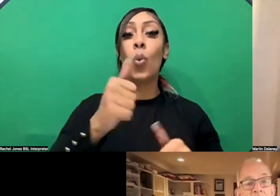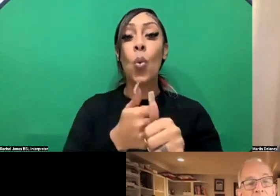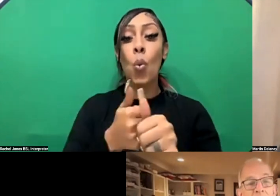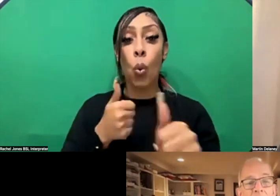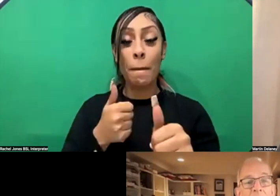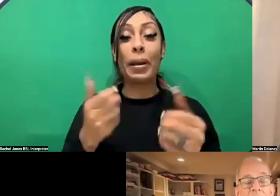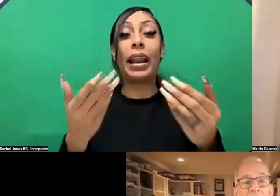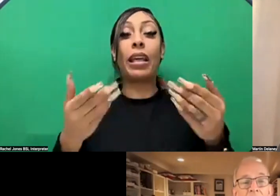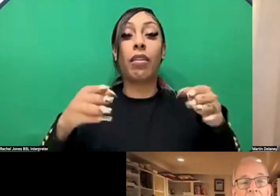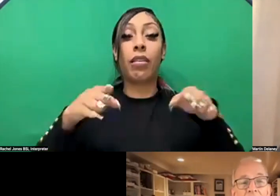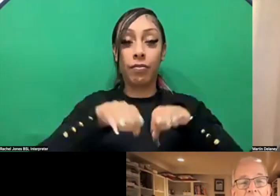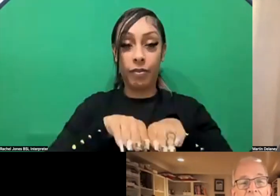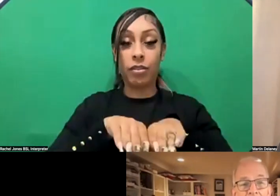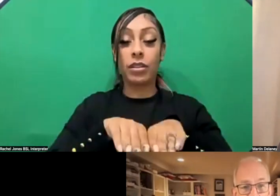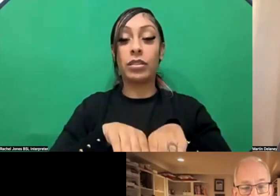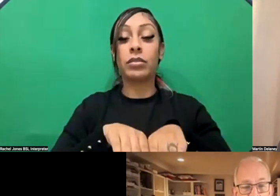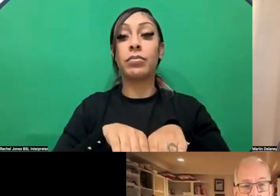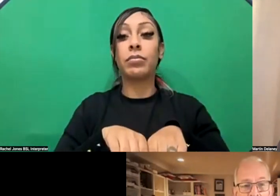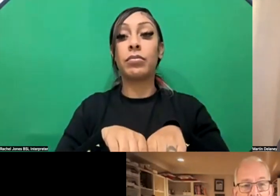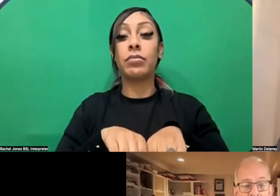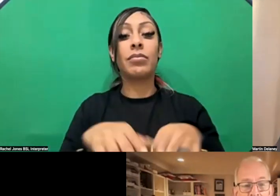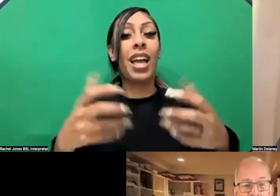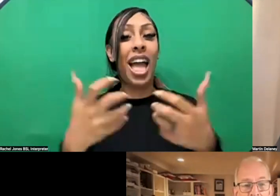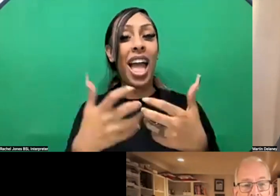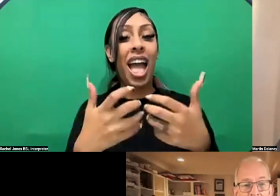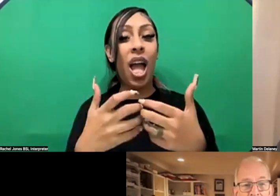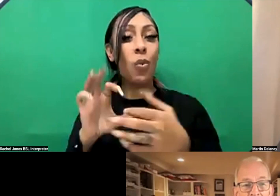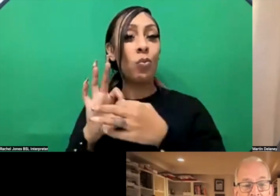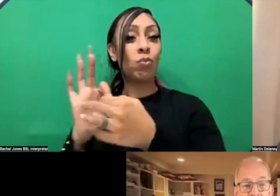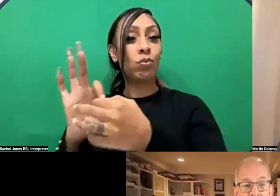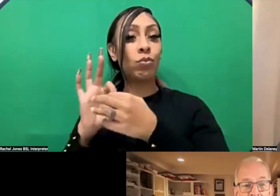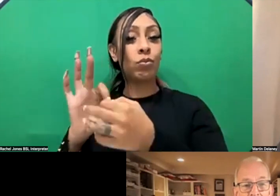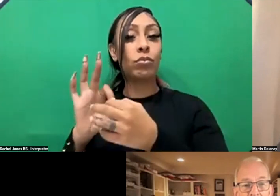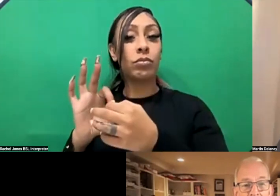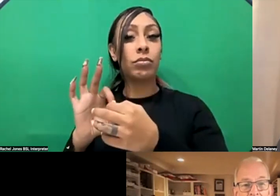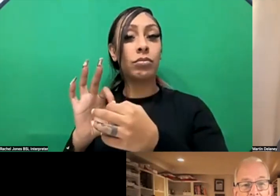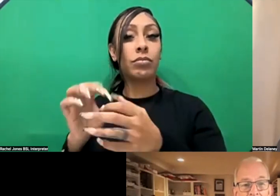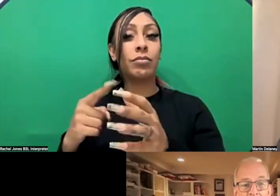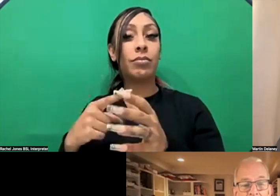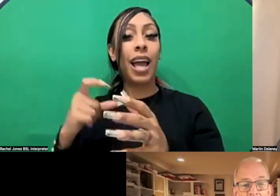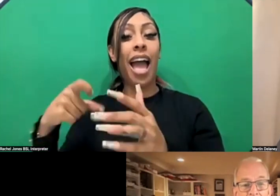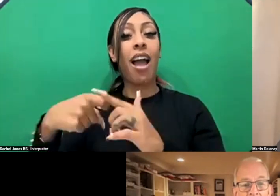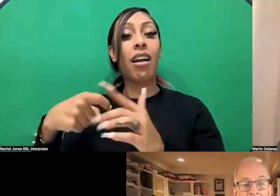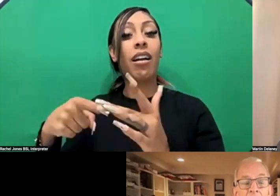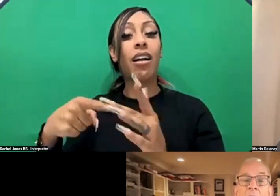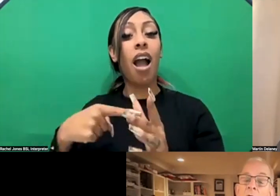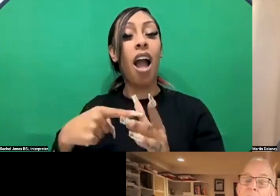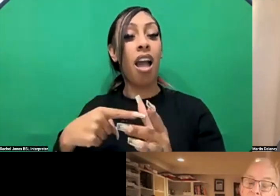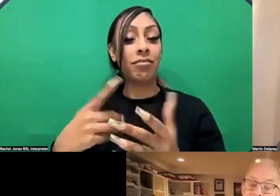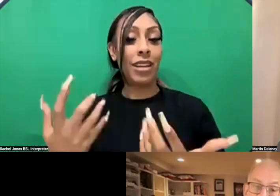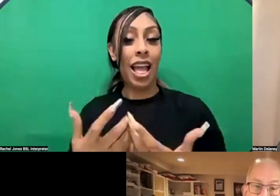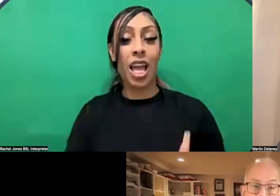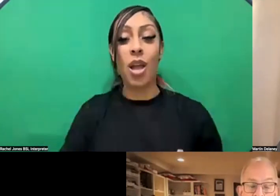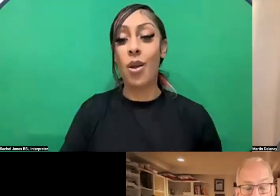folded, as you said yourself. And how did this relationship with Akai come about? Well, there